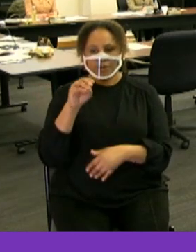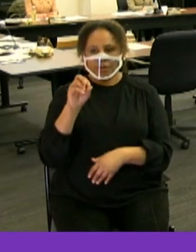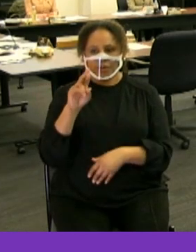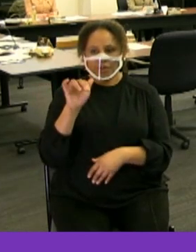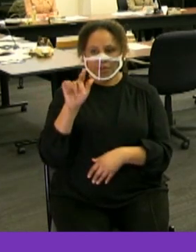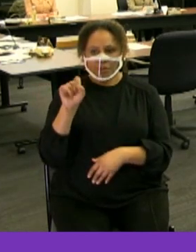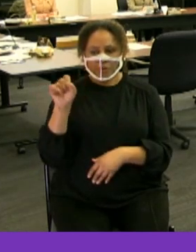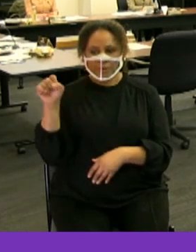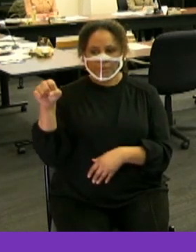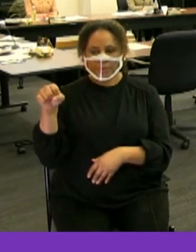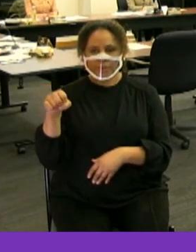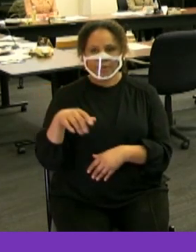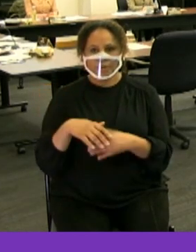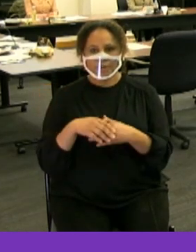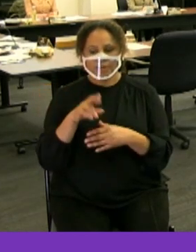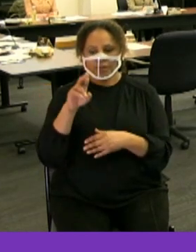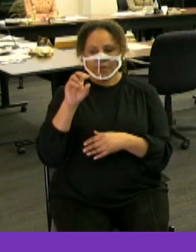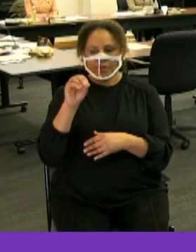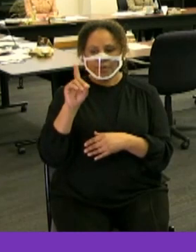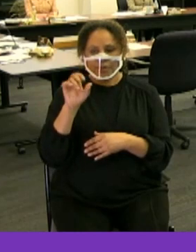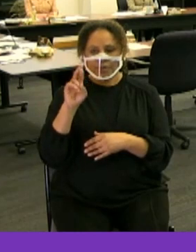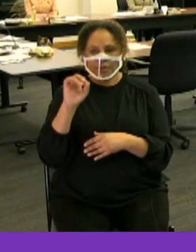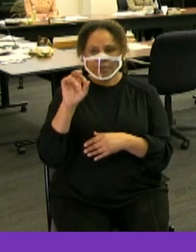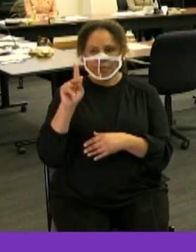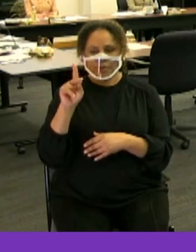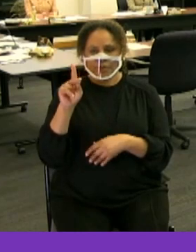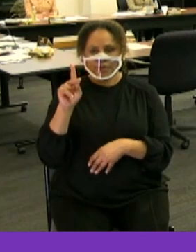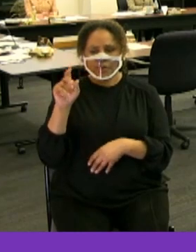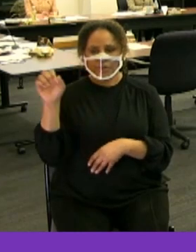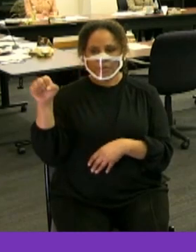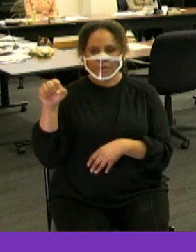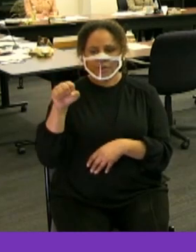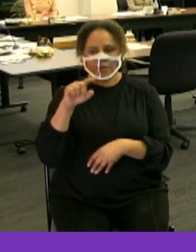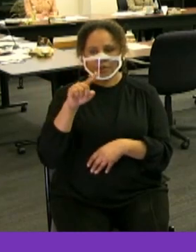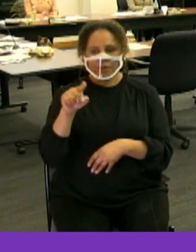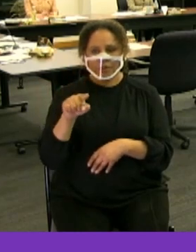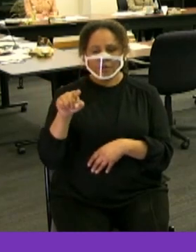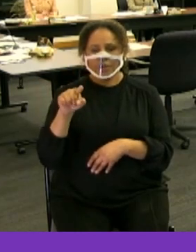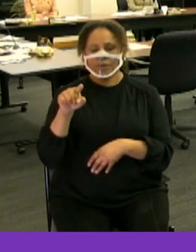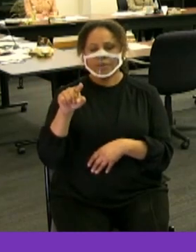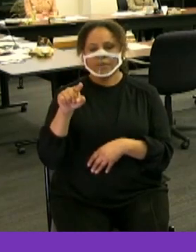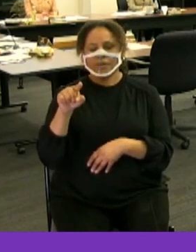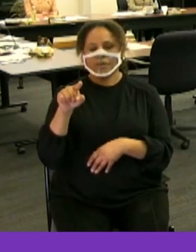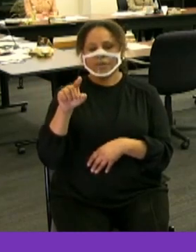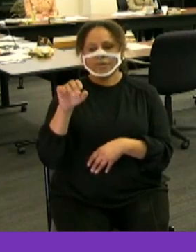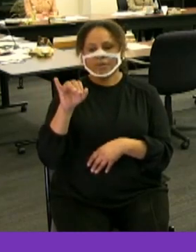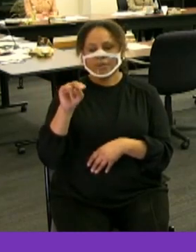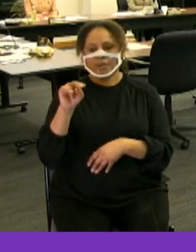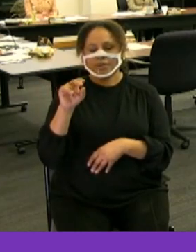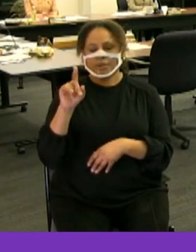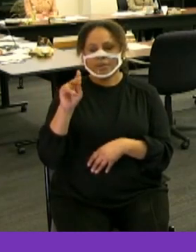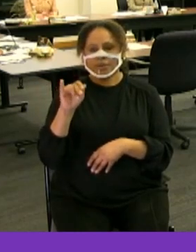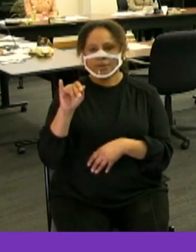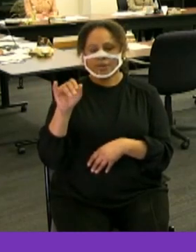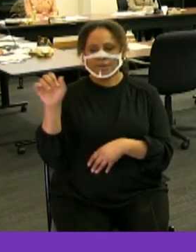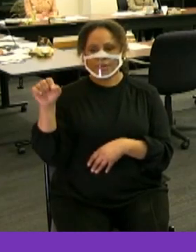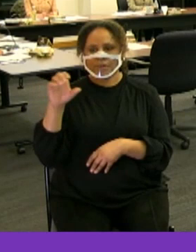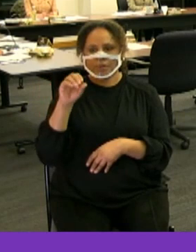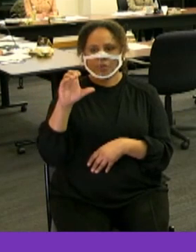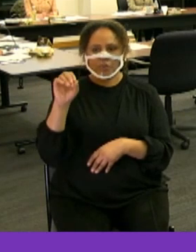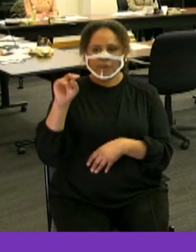Morales, Yes. Roderick, Aye. Budzinski, Yes. and O'Connell.